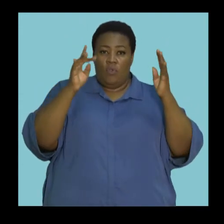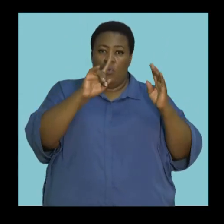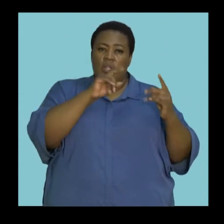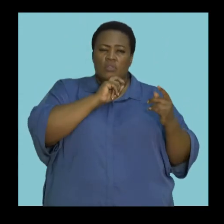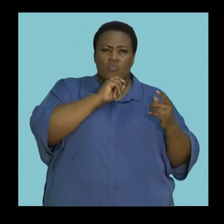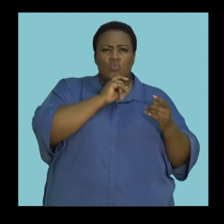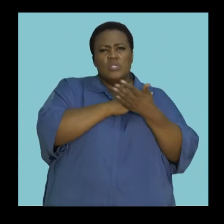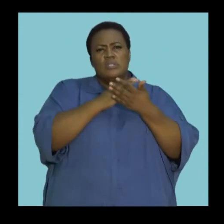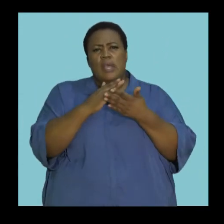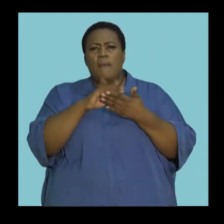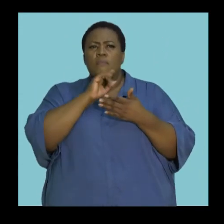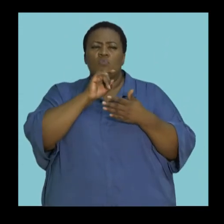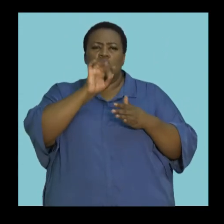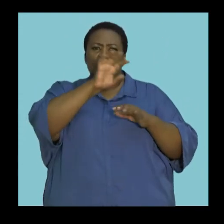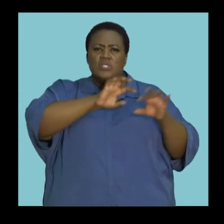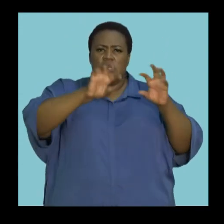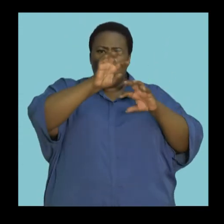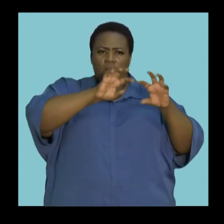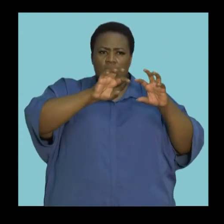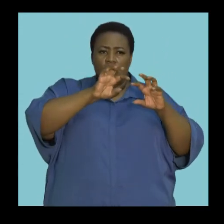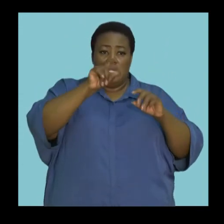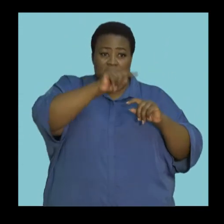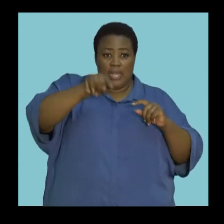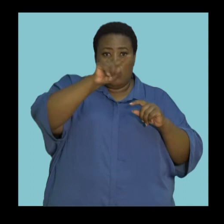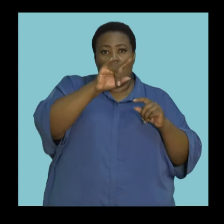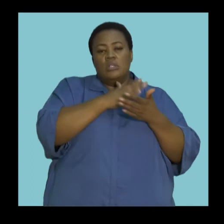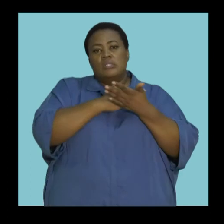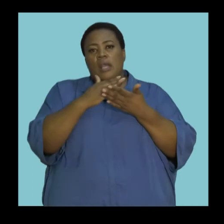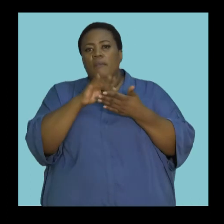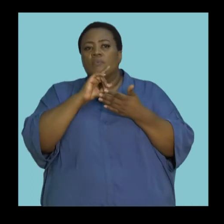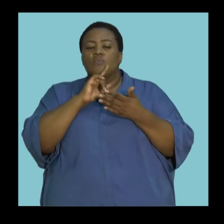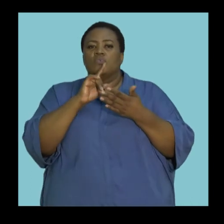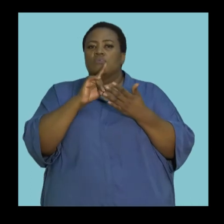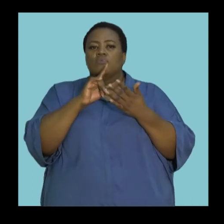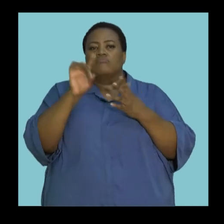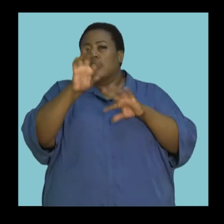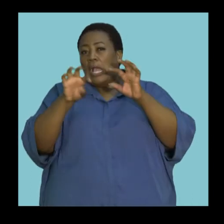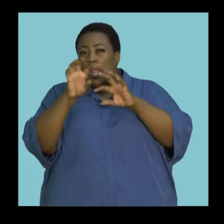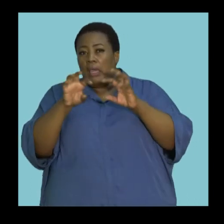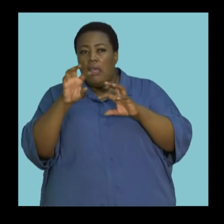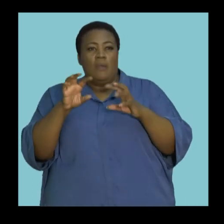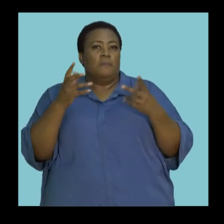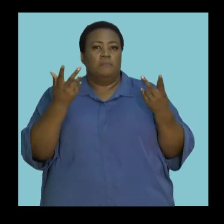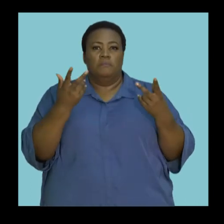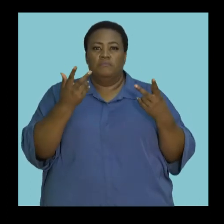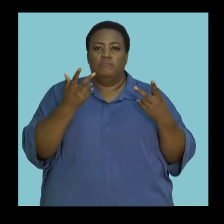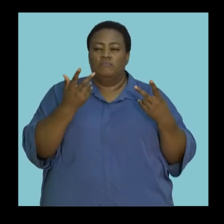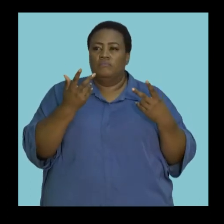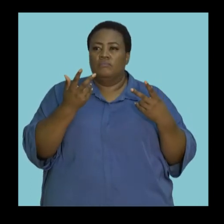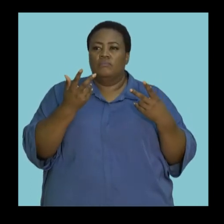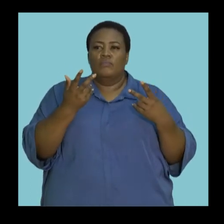So some learners tend to use circles or highlights, so you could shade out different sections